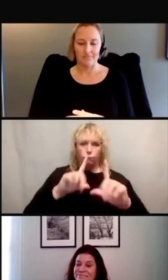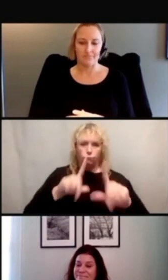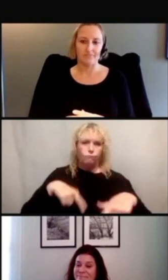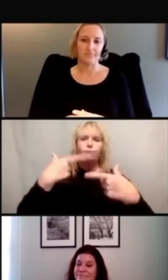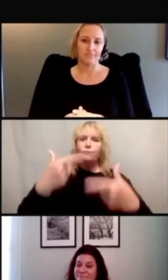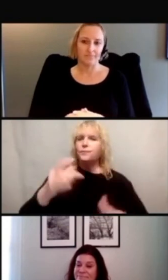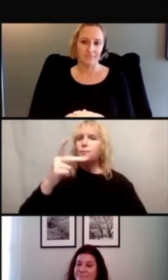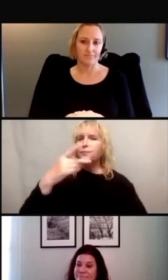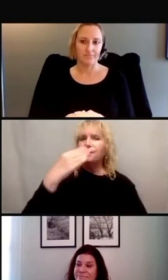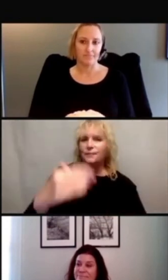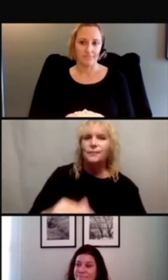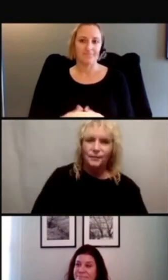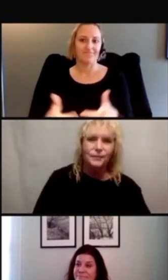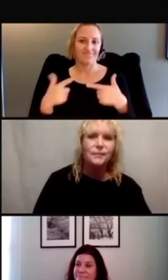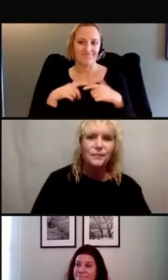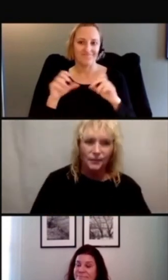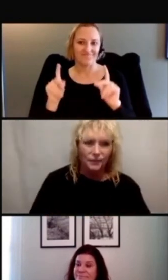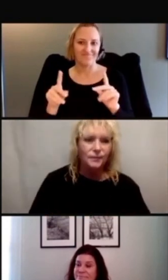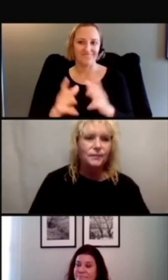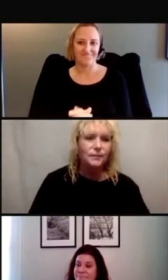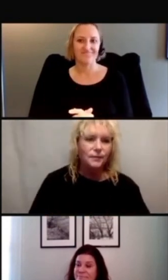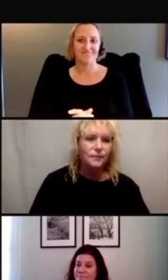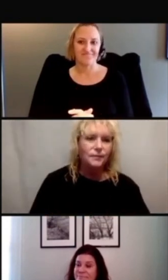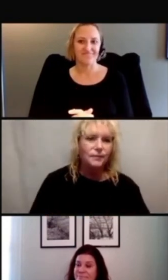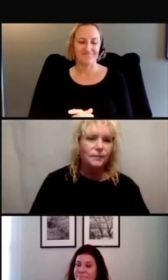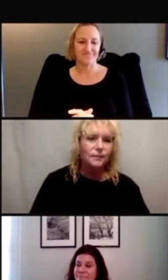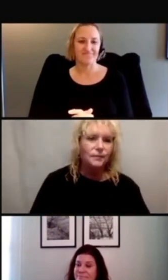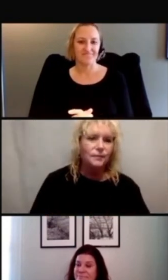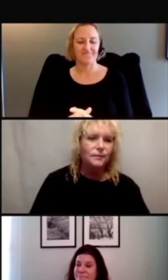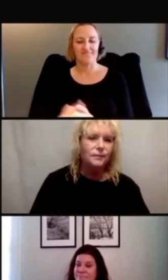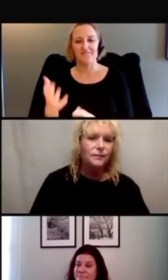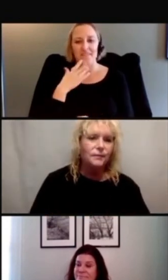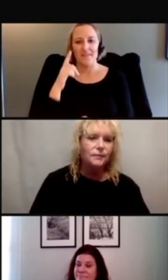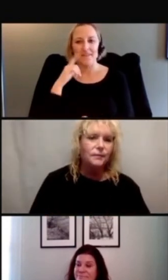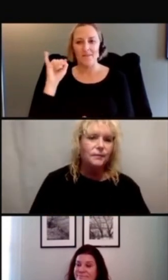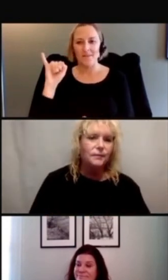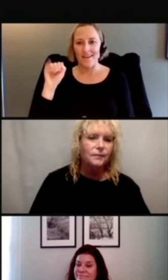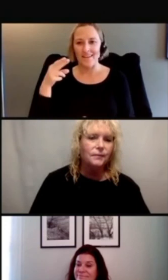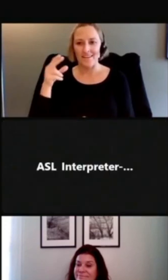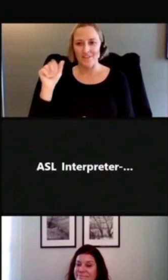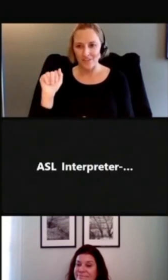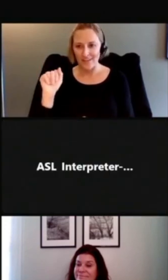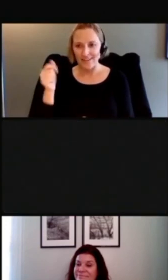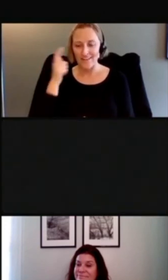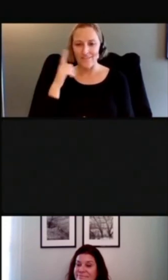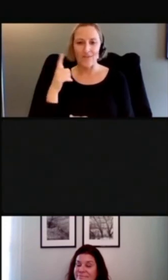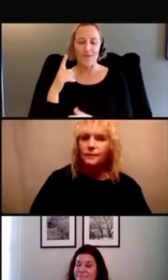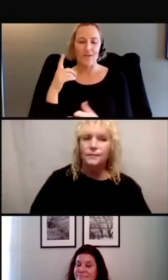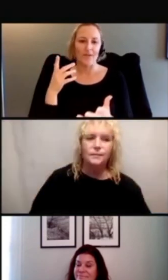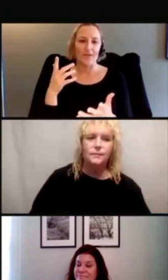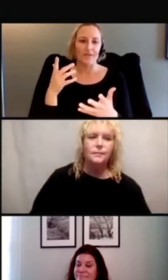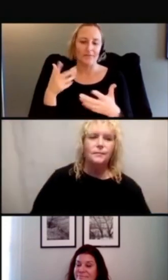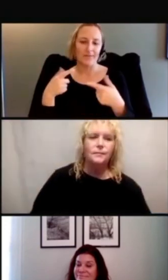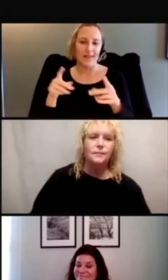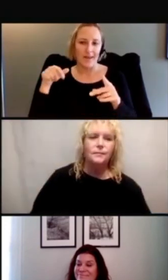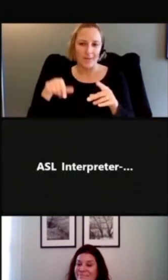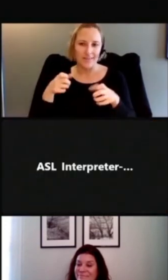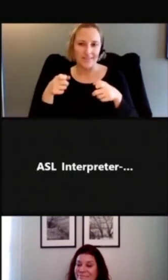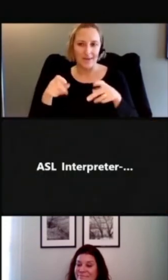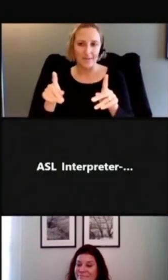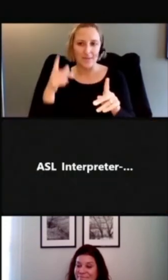have a conversation with you or respond to that. And thank you to IHA for making this opportunity available